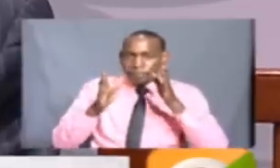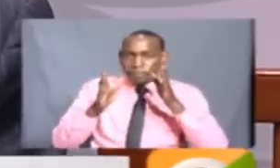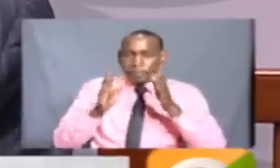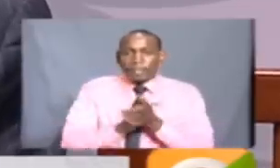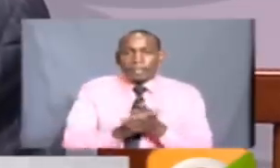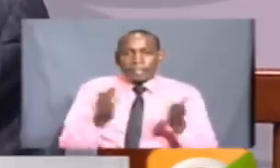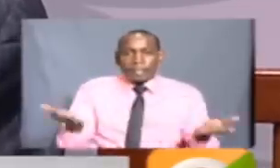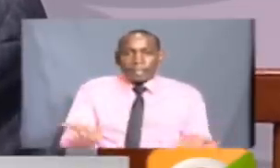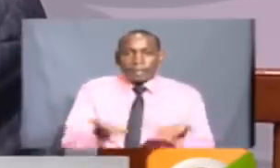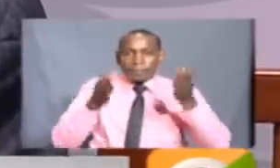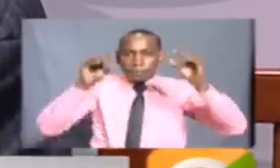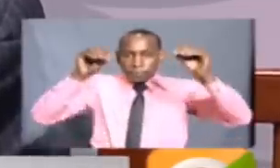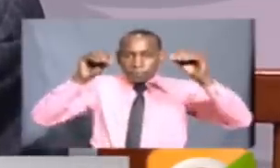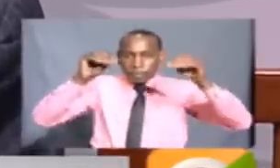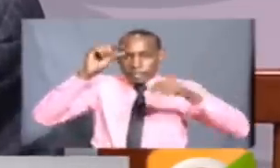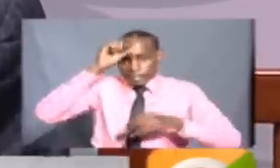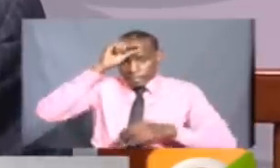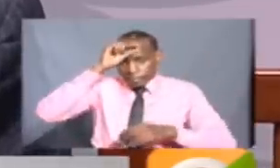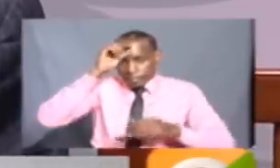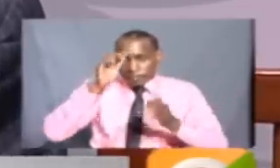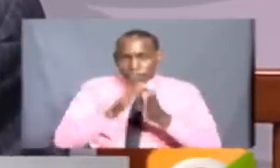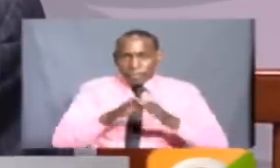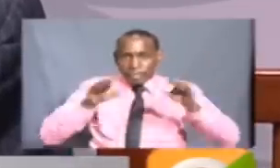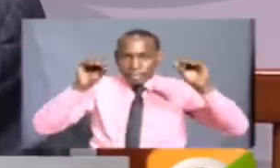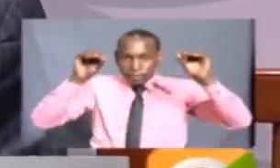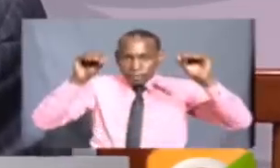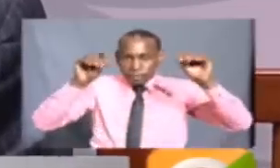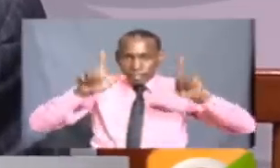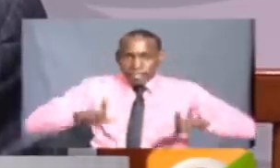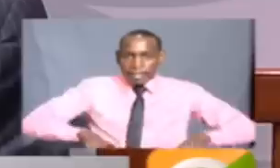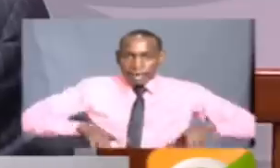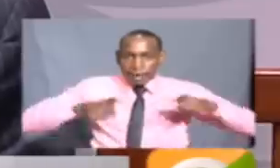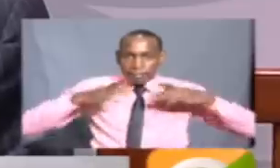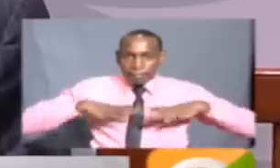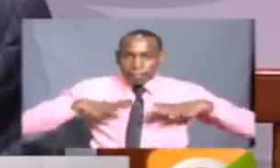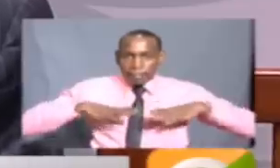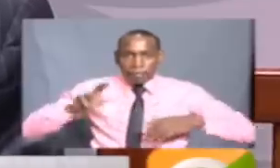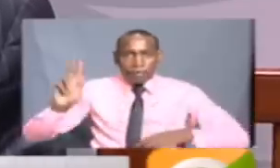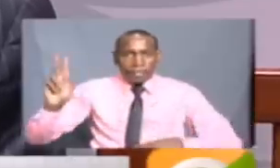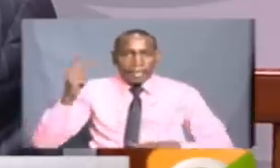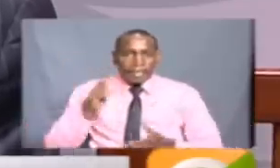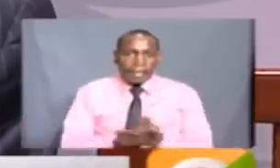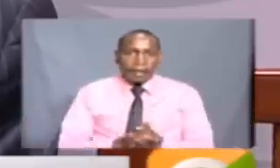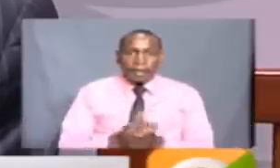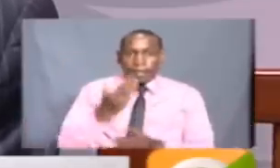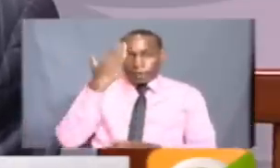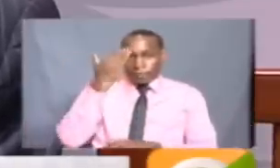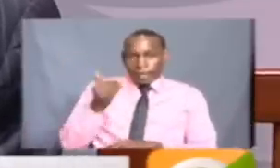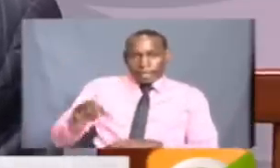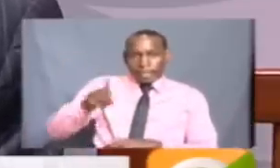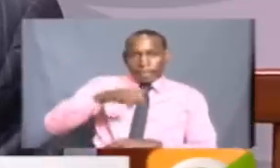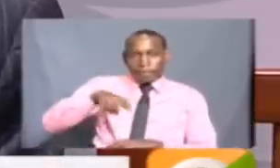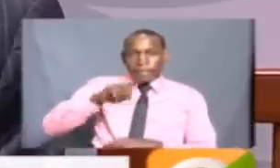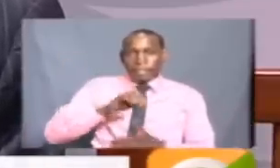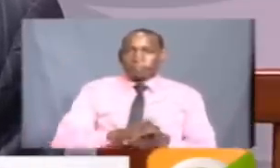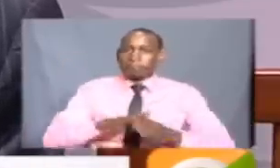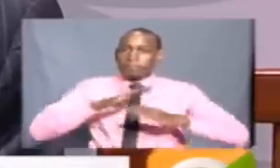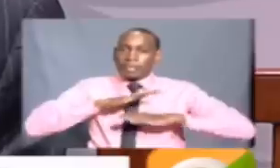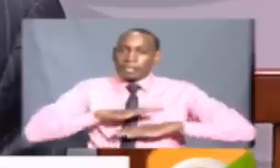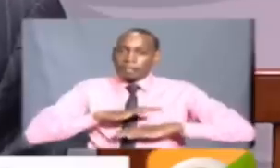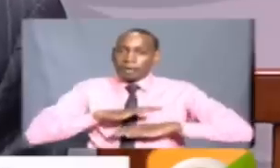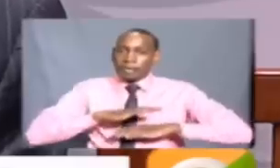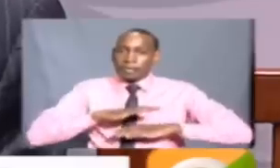improve the quality of governance and the quality of the lives of the people of Kenya so that we are not merely